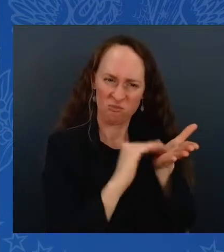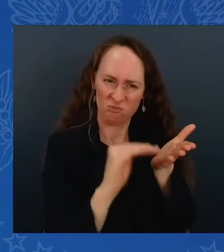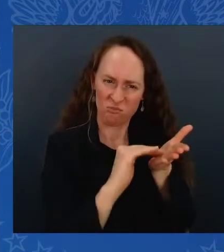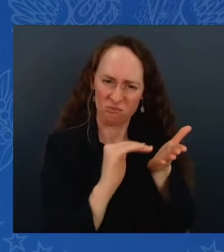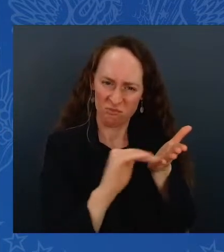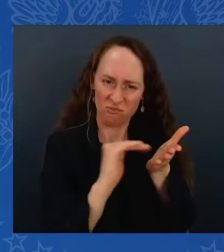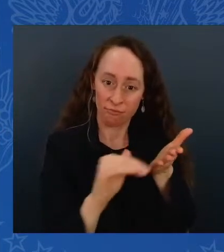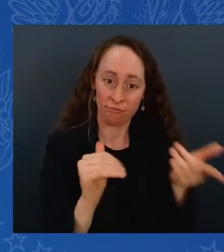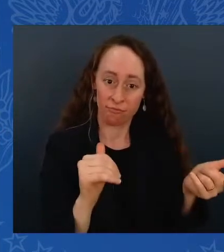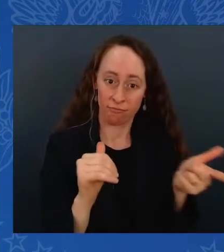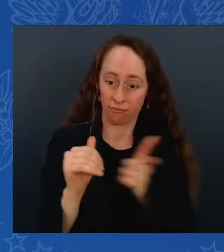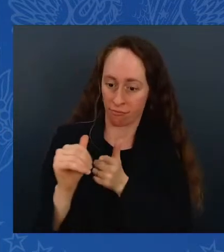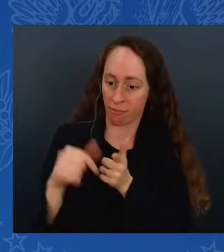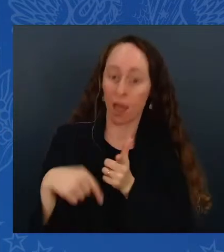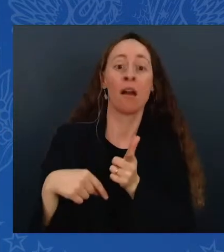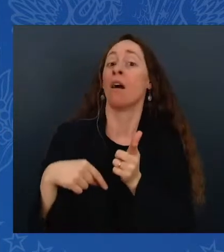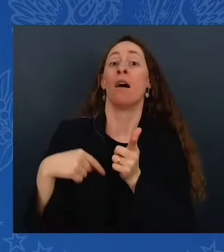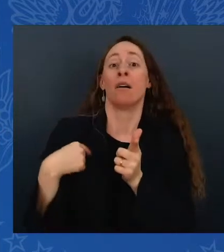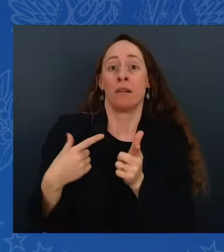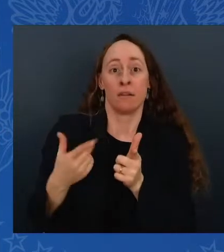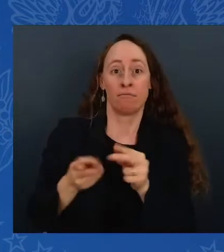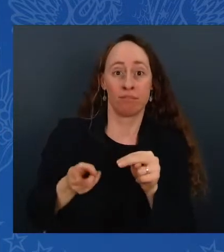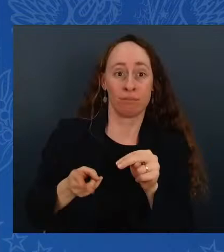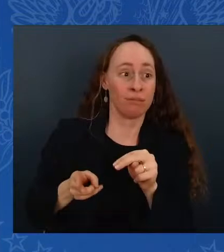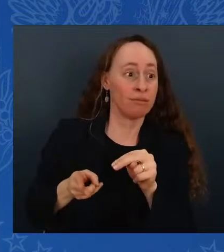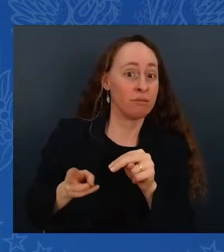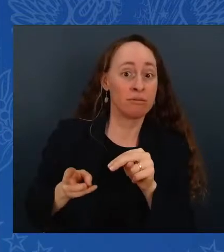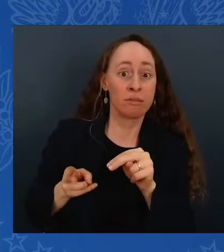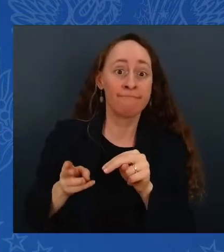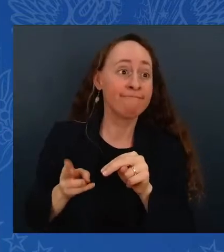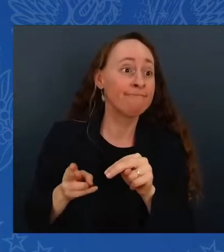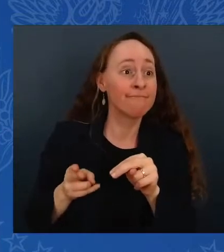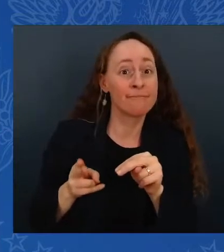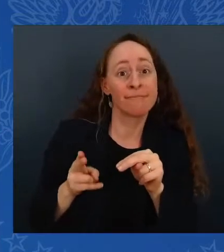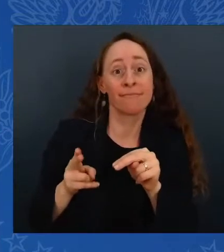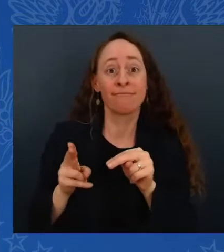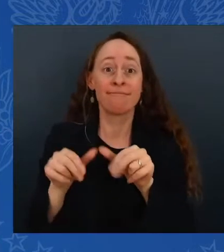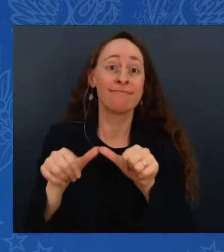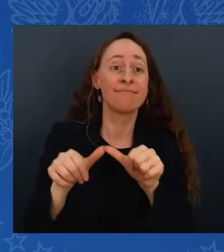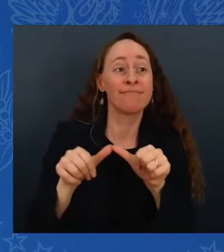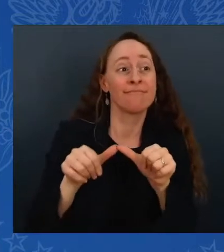month for nearly 4 years. Because of you.